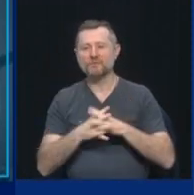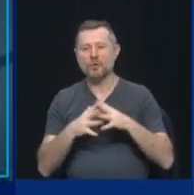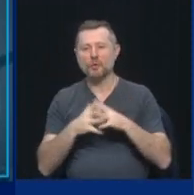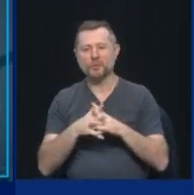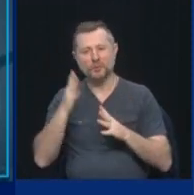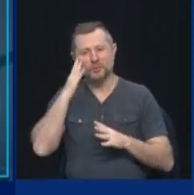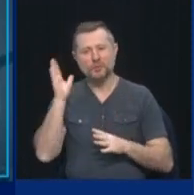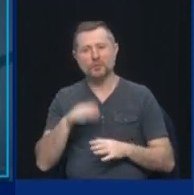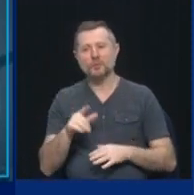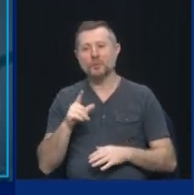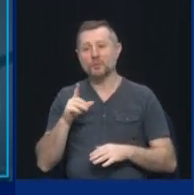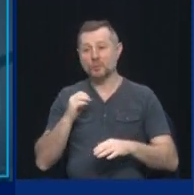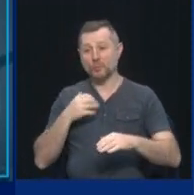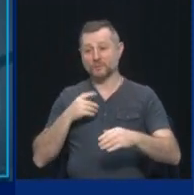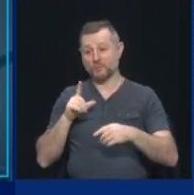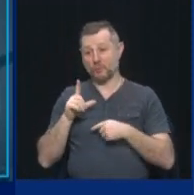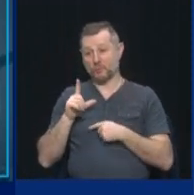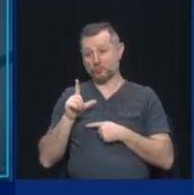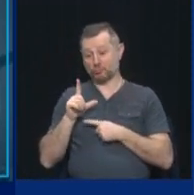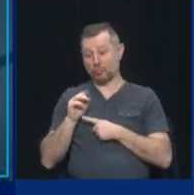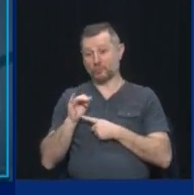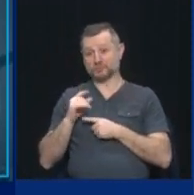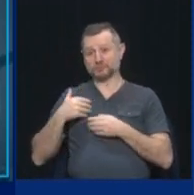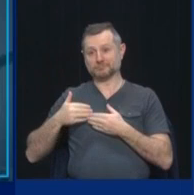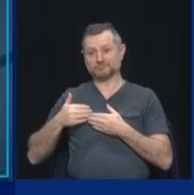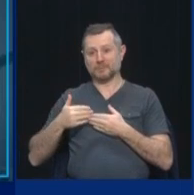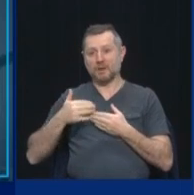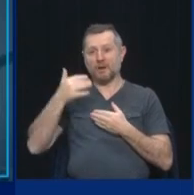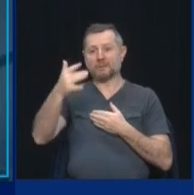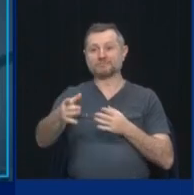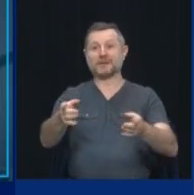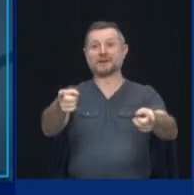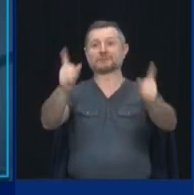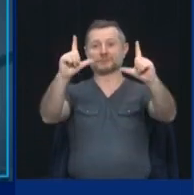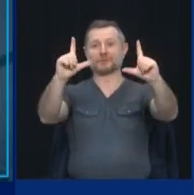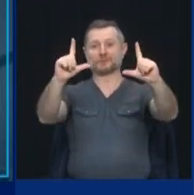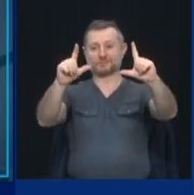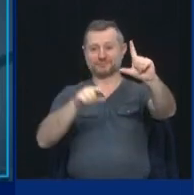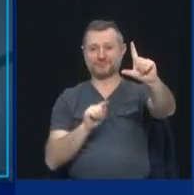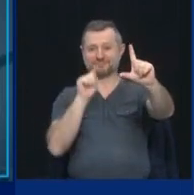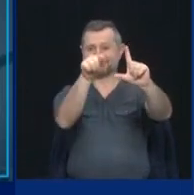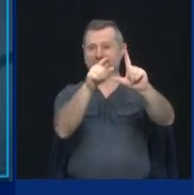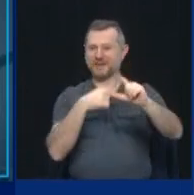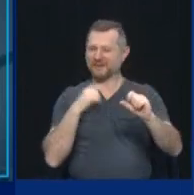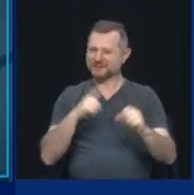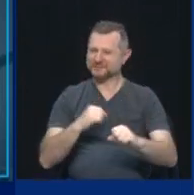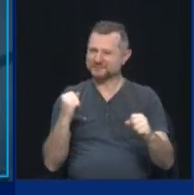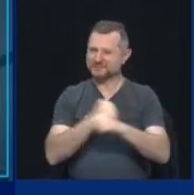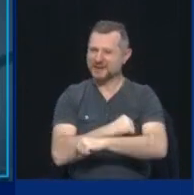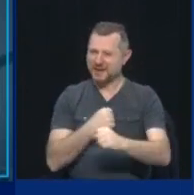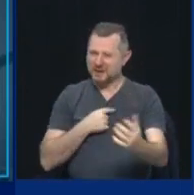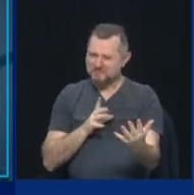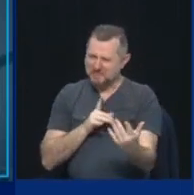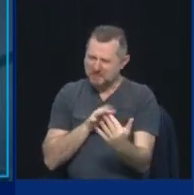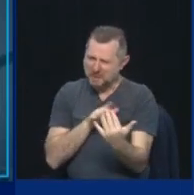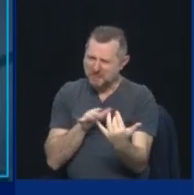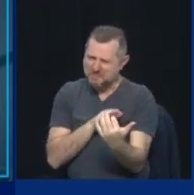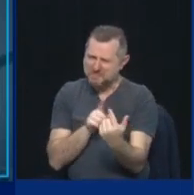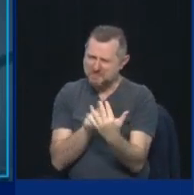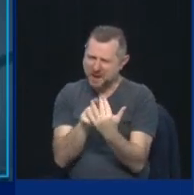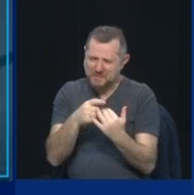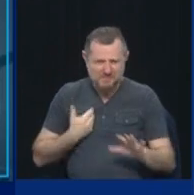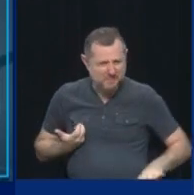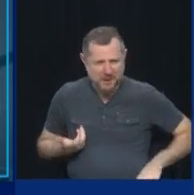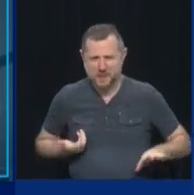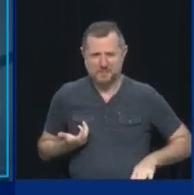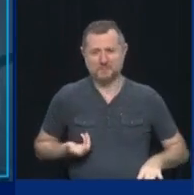football analogy, every yard we have to fight for, and we are fighting for. And that's what you see with all these incentives that we come